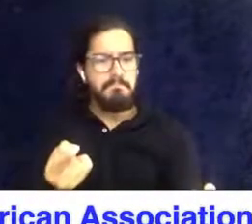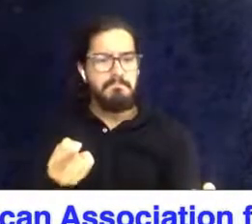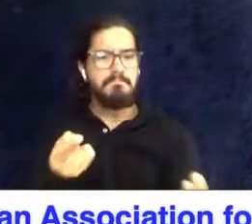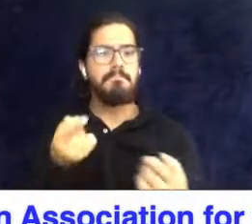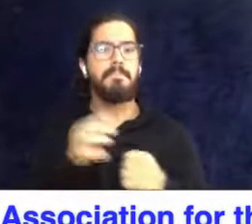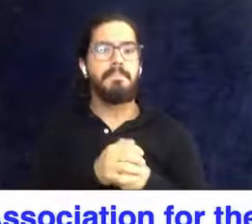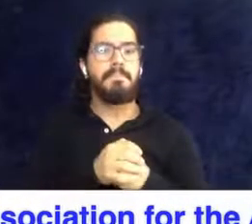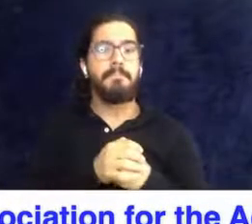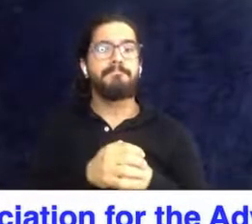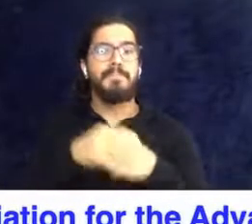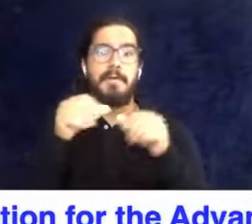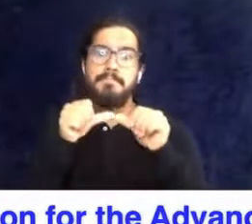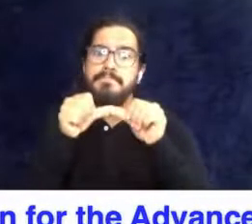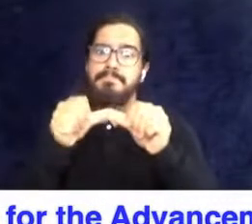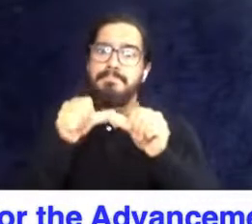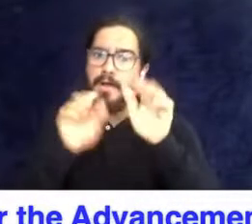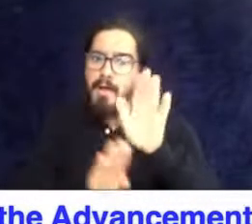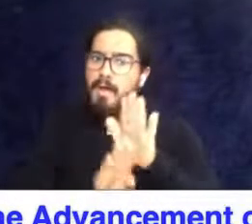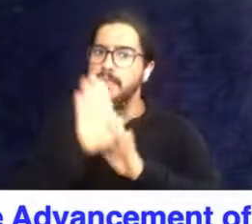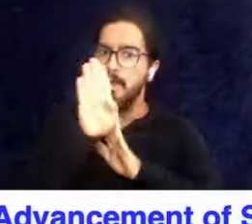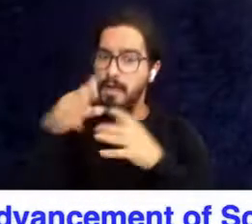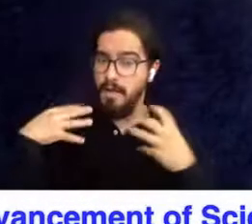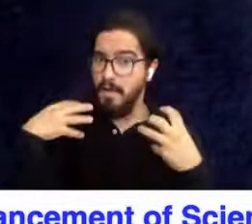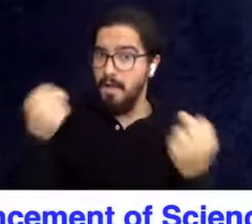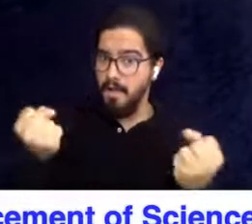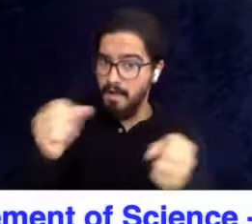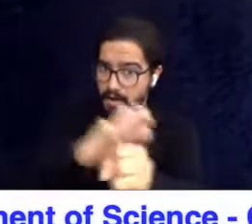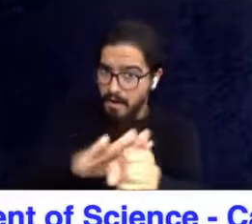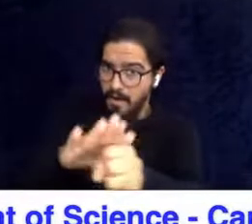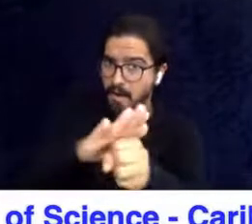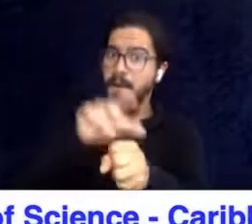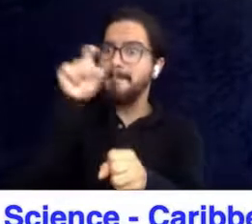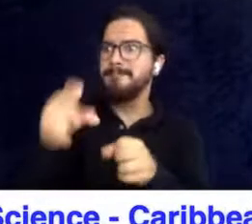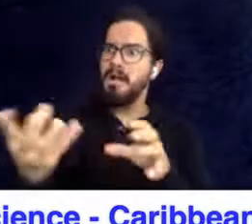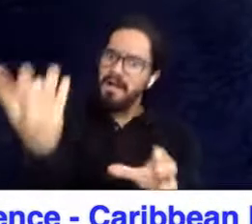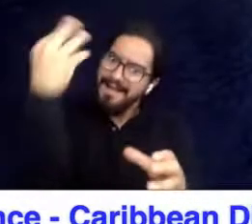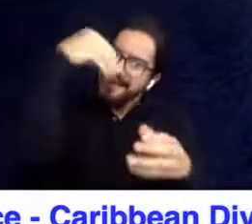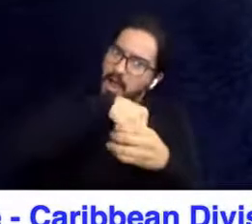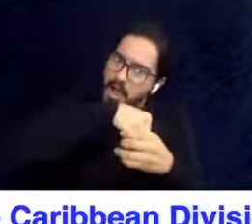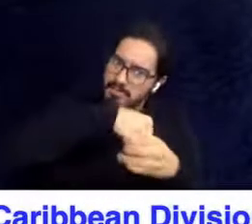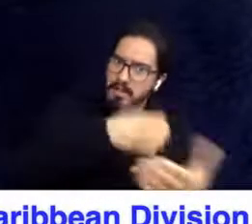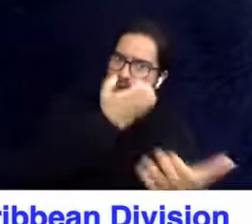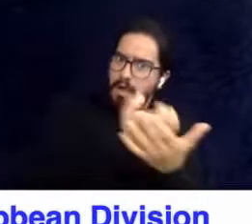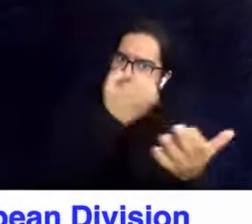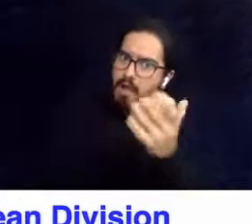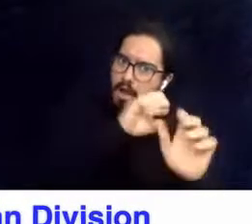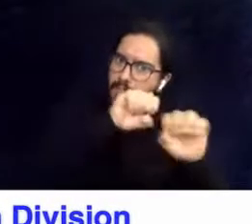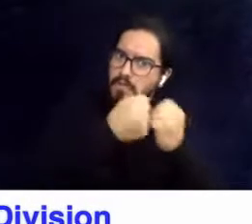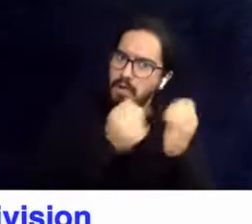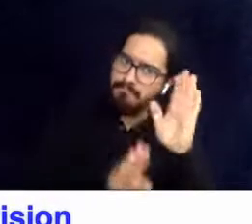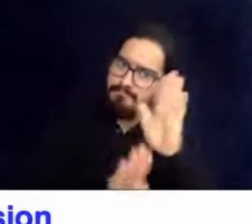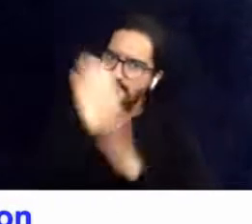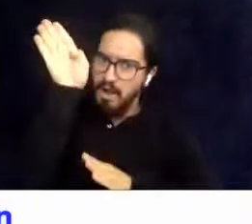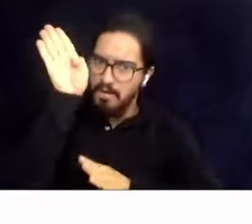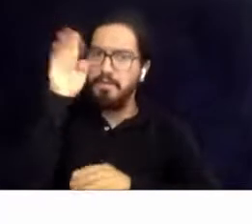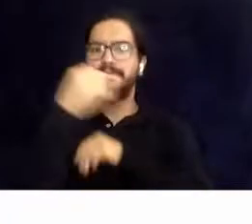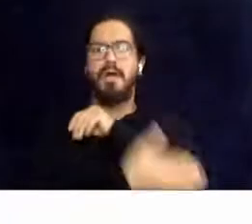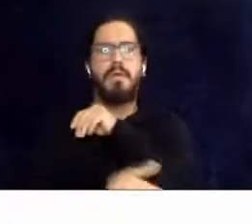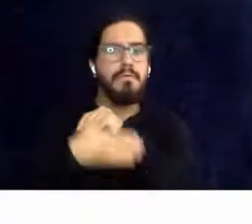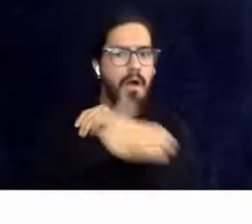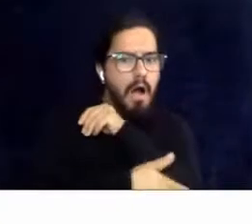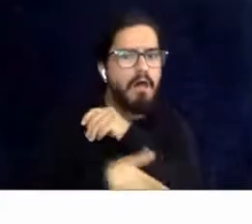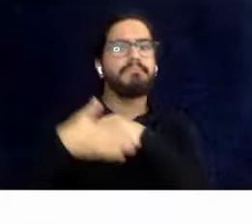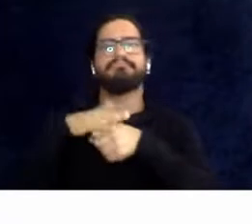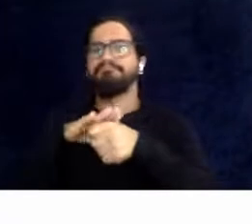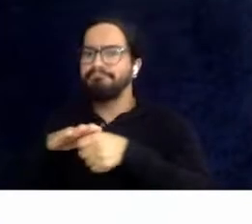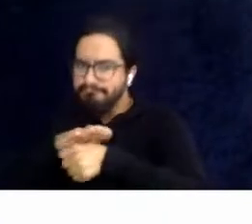development, the health sector must be an integral part of socioeconomic development plans for countries, territories, and areas,